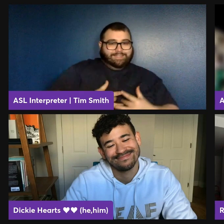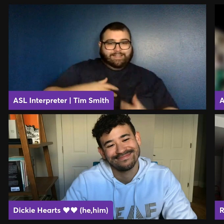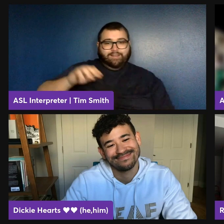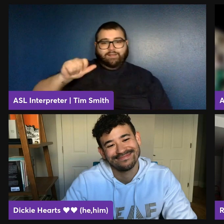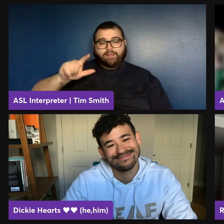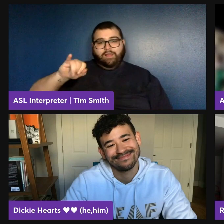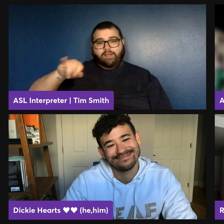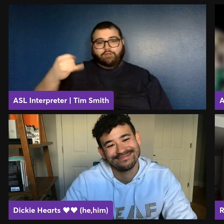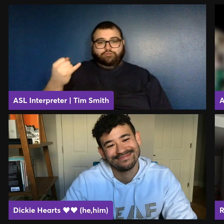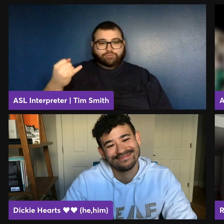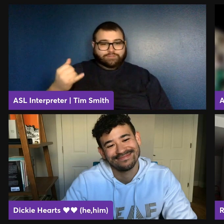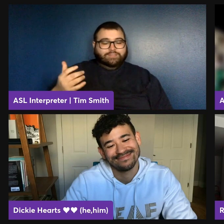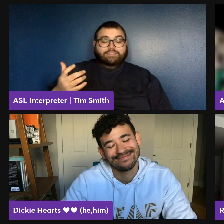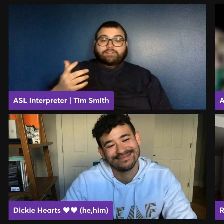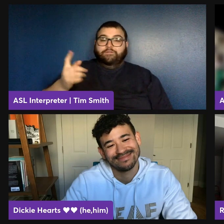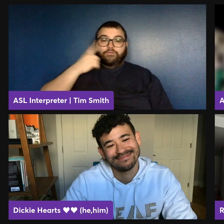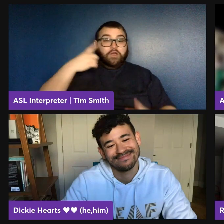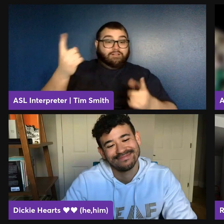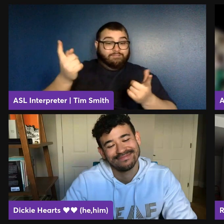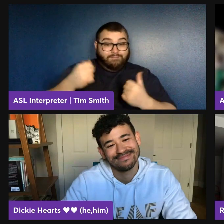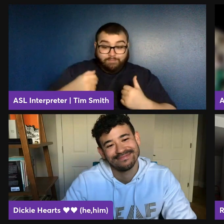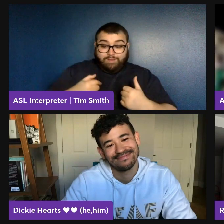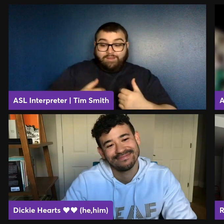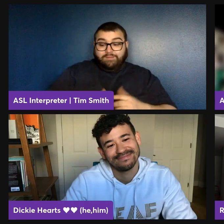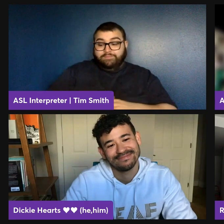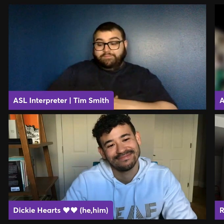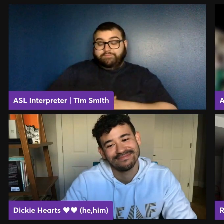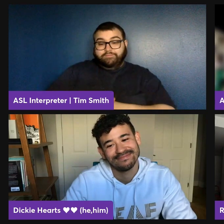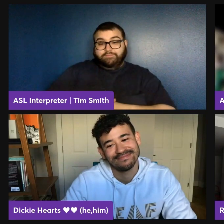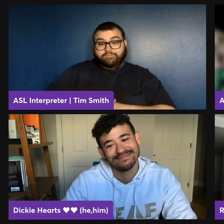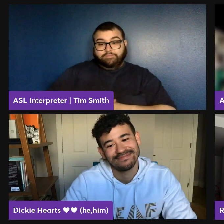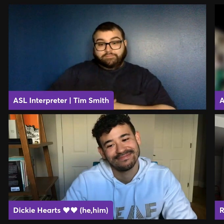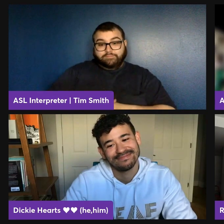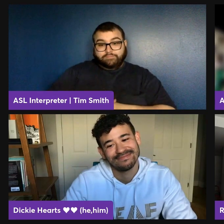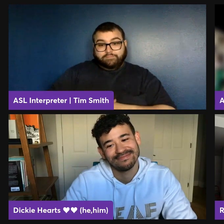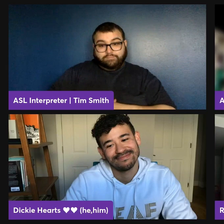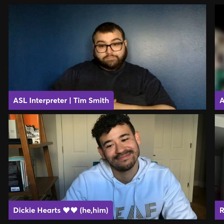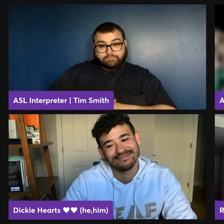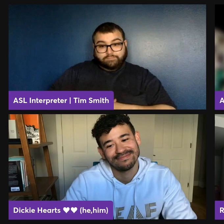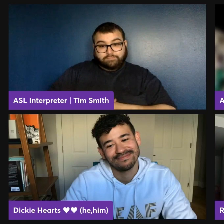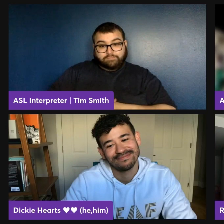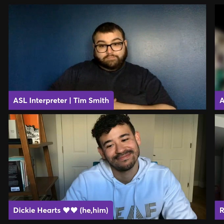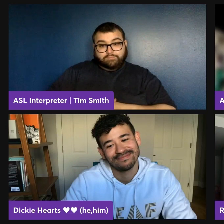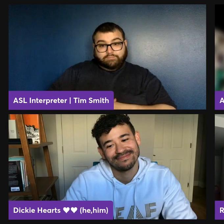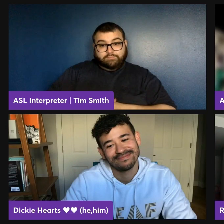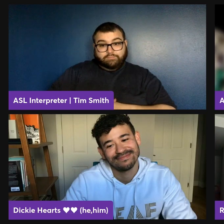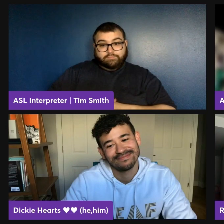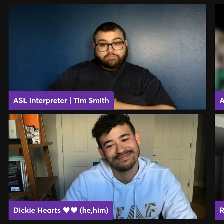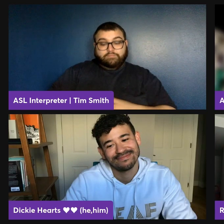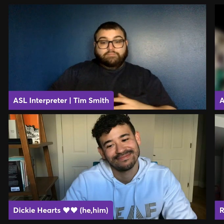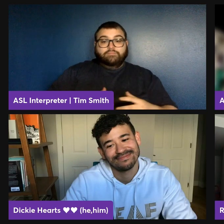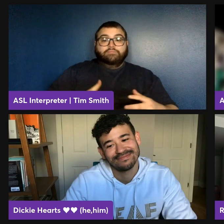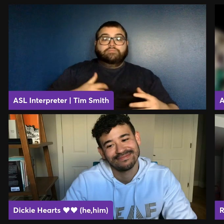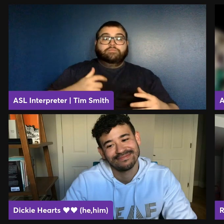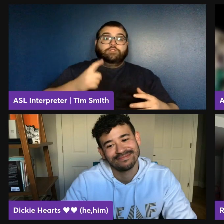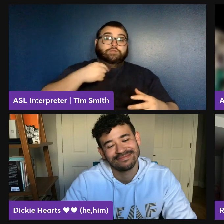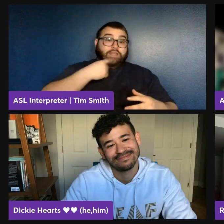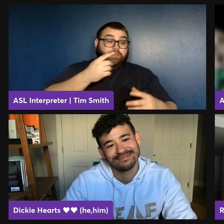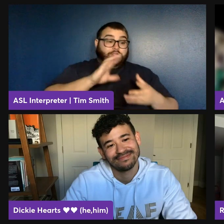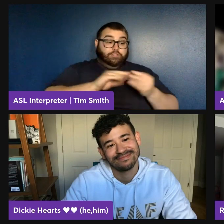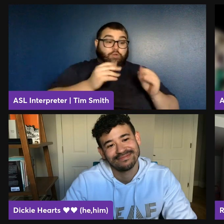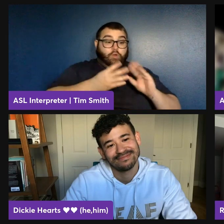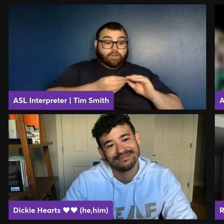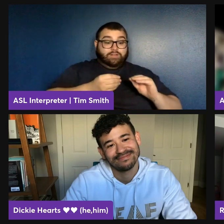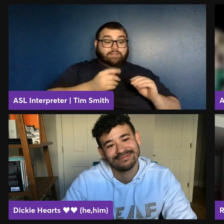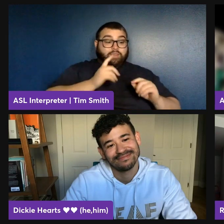in and helping to tell these stories that are, for the most part, about me until they're